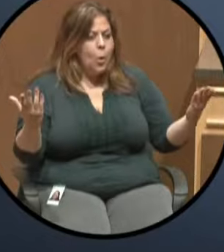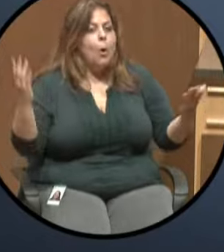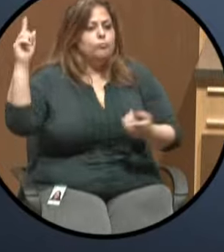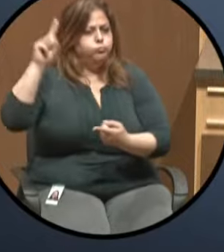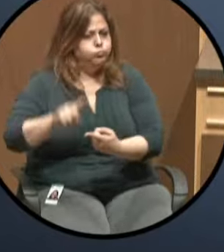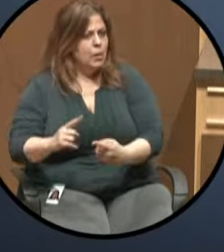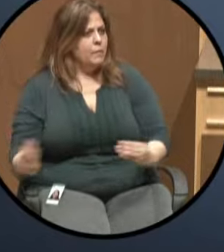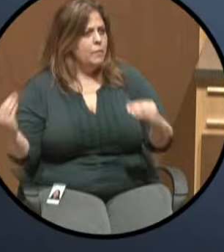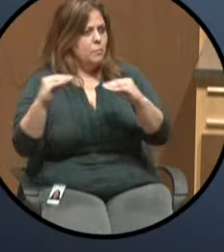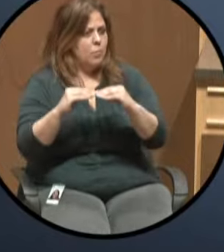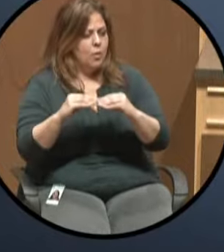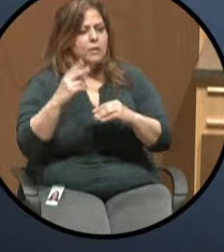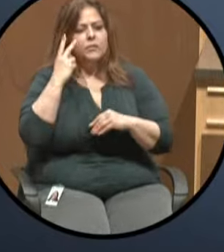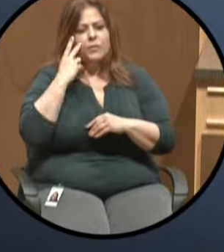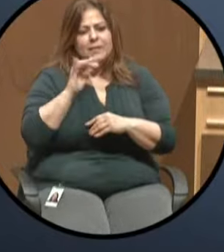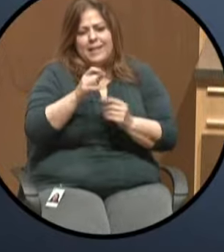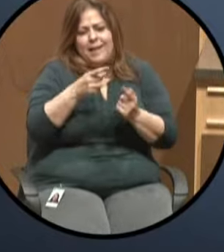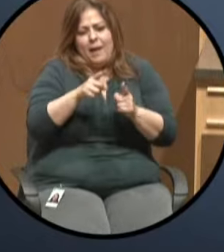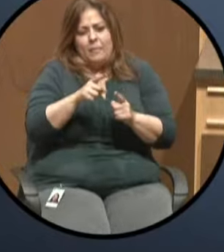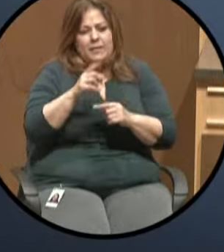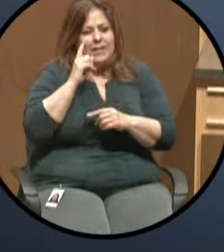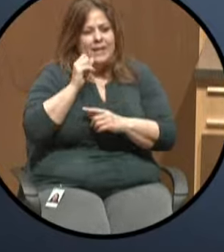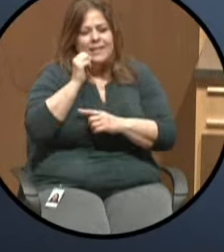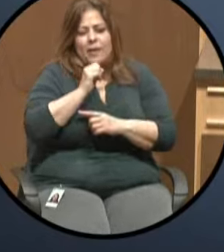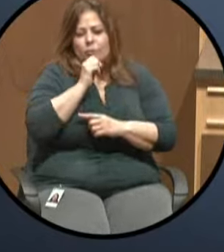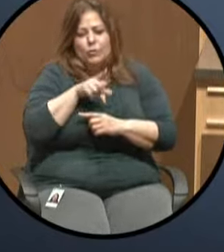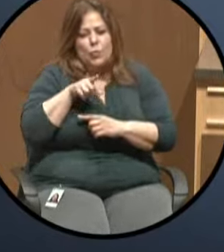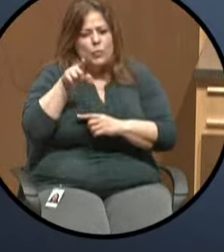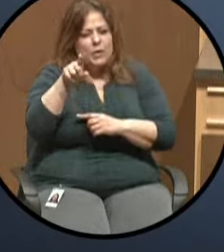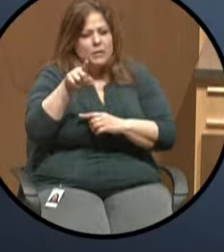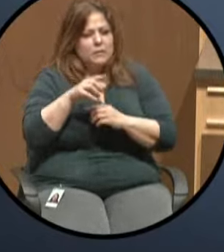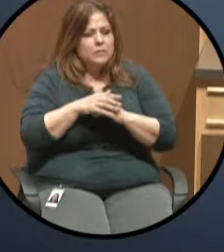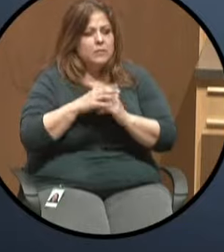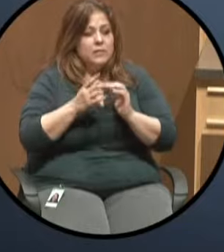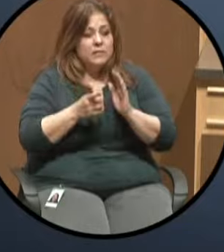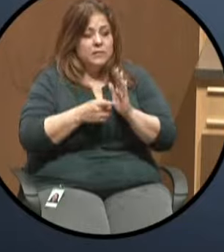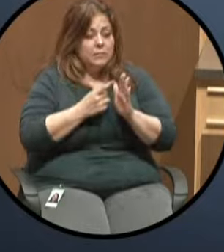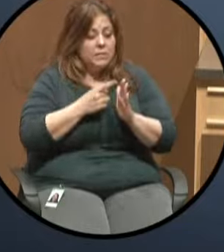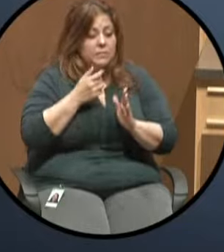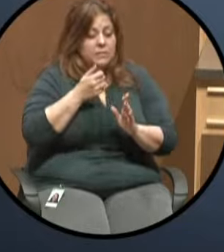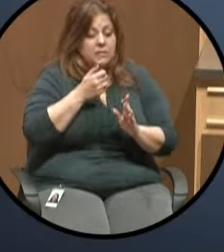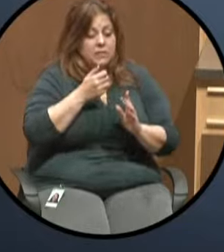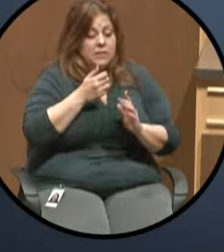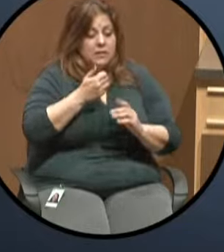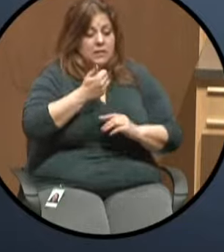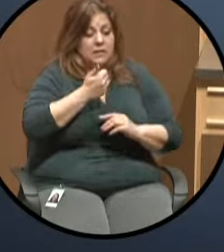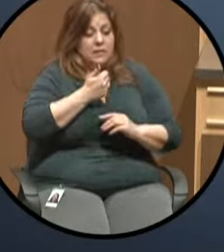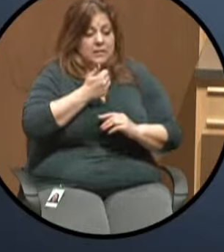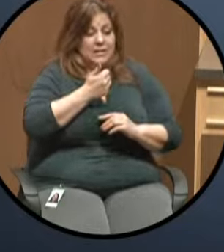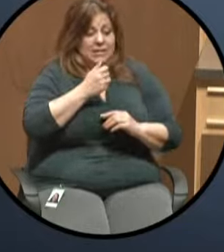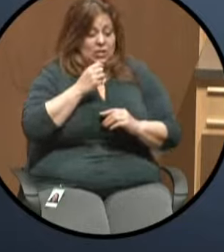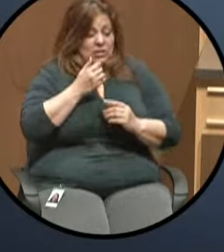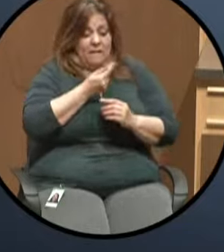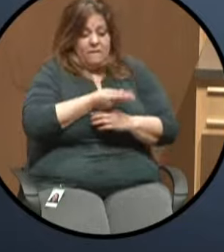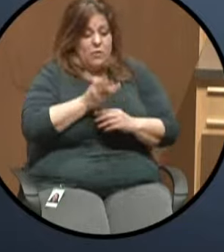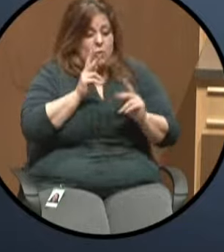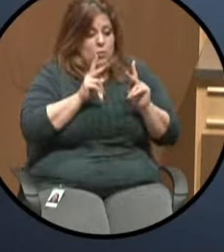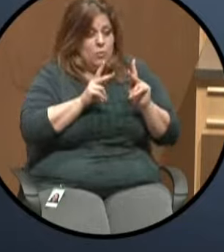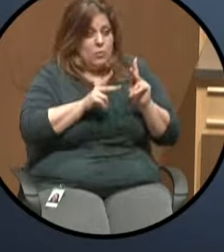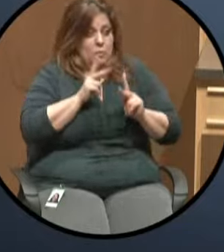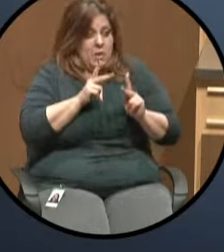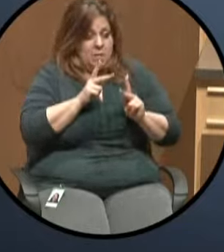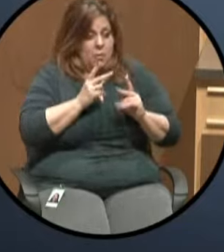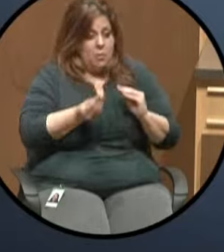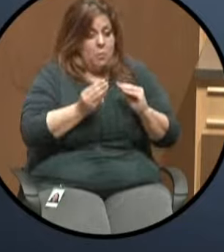such as in Kansas and Arizona. So even a small increase in self-reported mask wearing can increase the